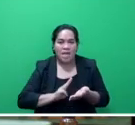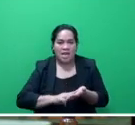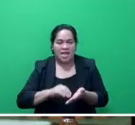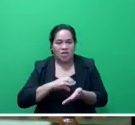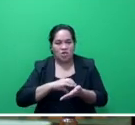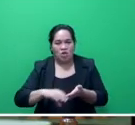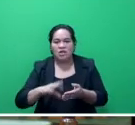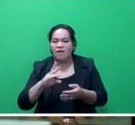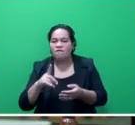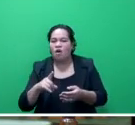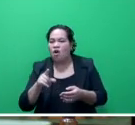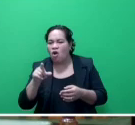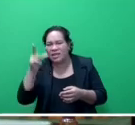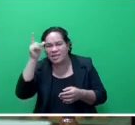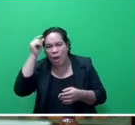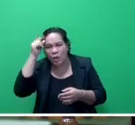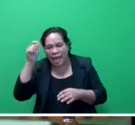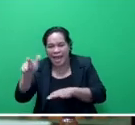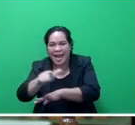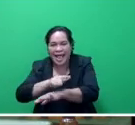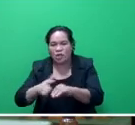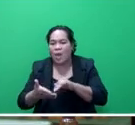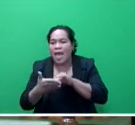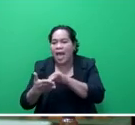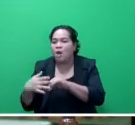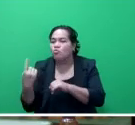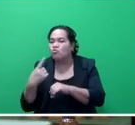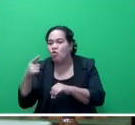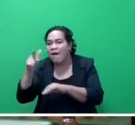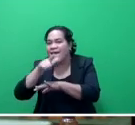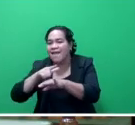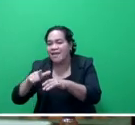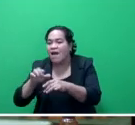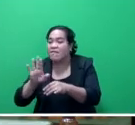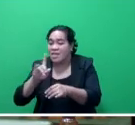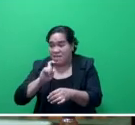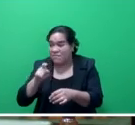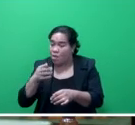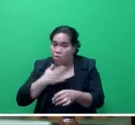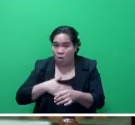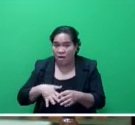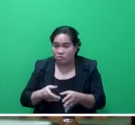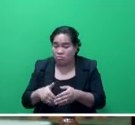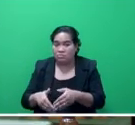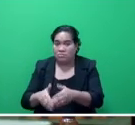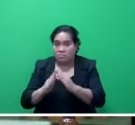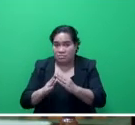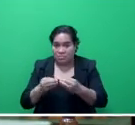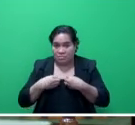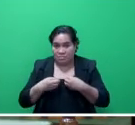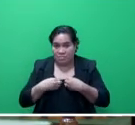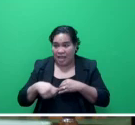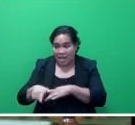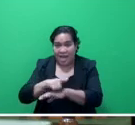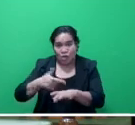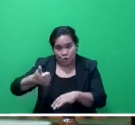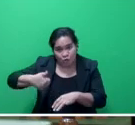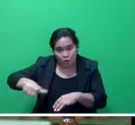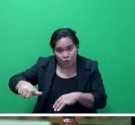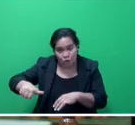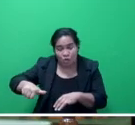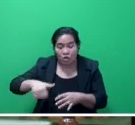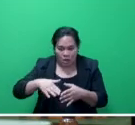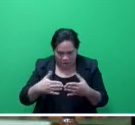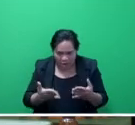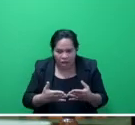Program, which helps Ethiopia landowners develop the land for residential and commercial purposes. Currently, there are 9 projects being carried out under Ethiopia Land